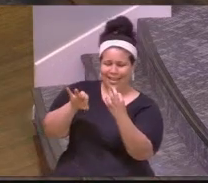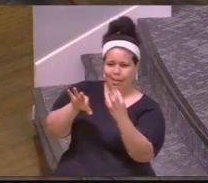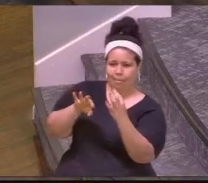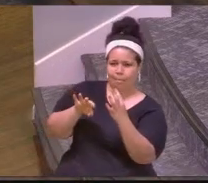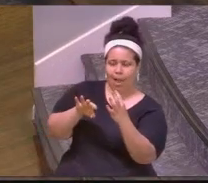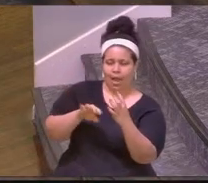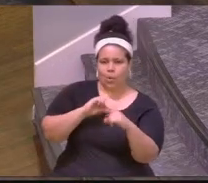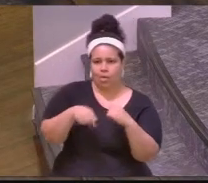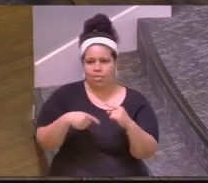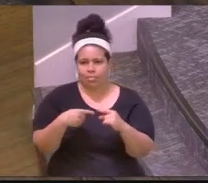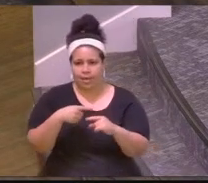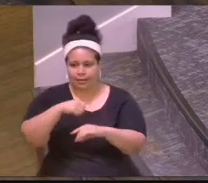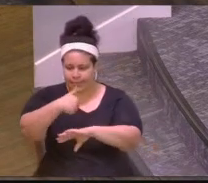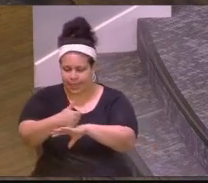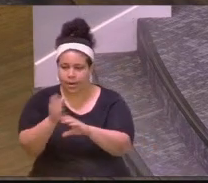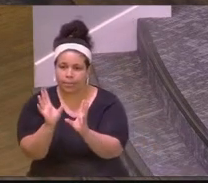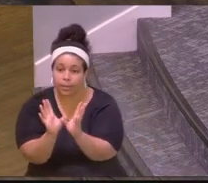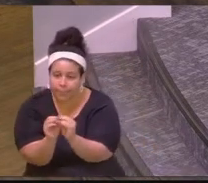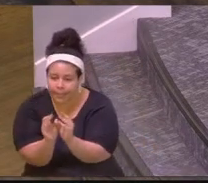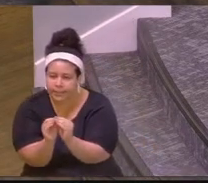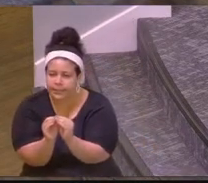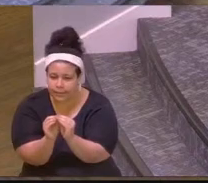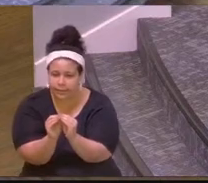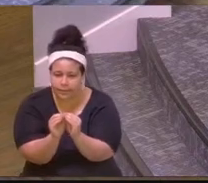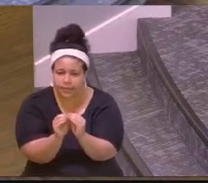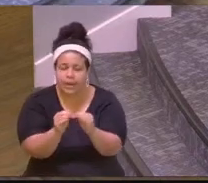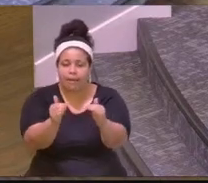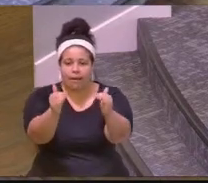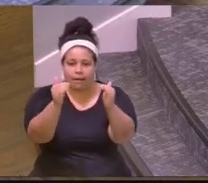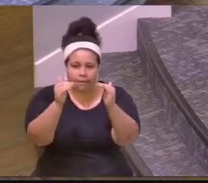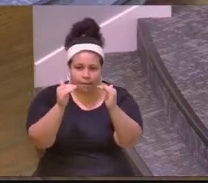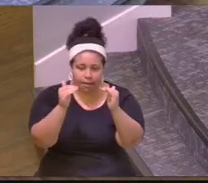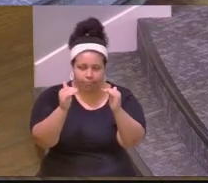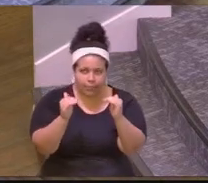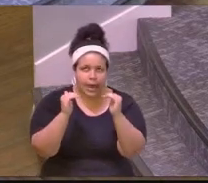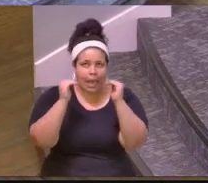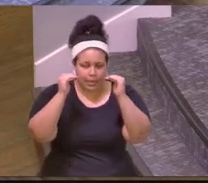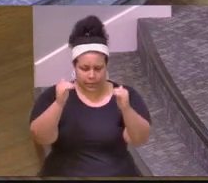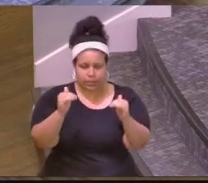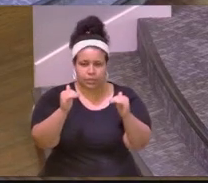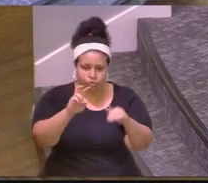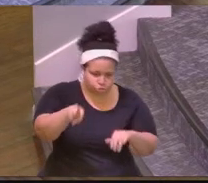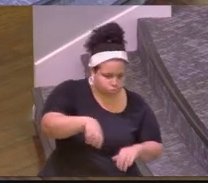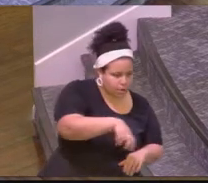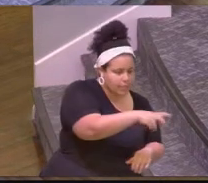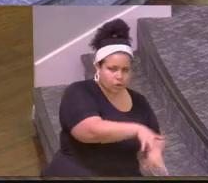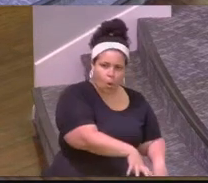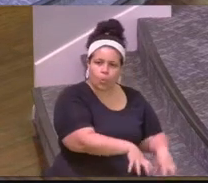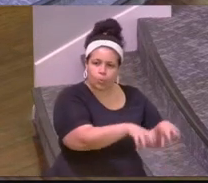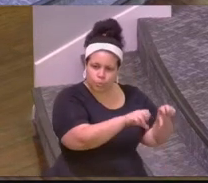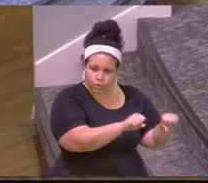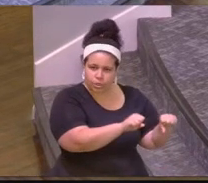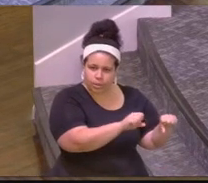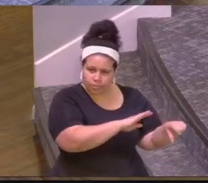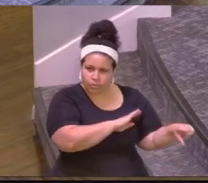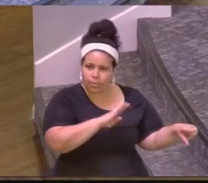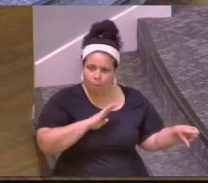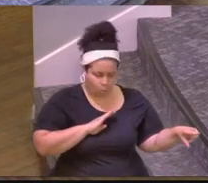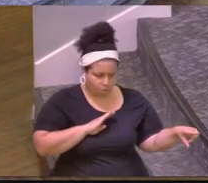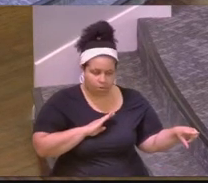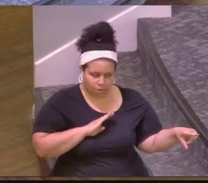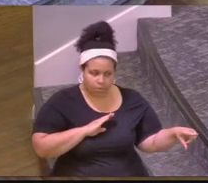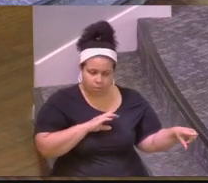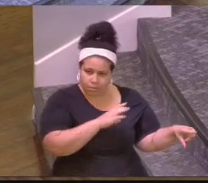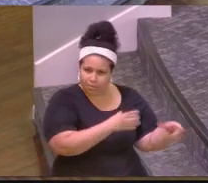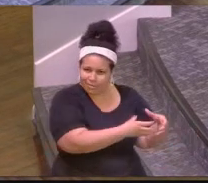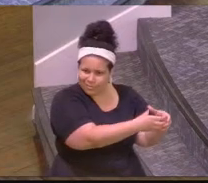next step is to transition ownership of that from the district office to board members and have the board members